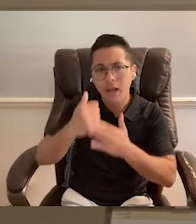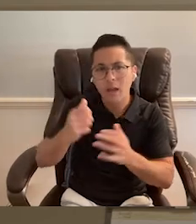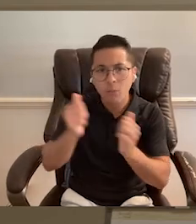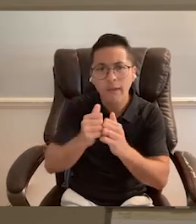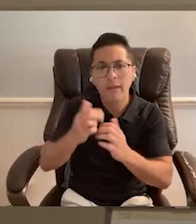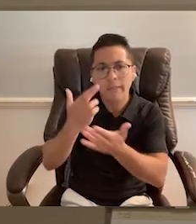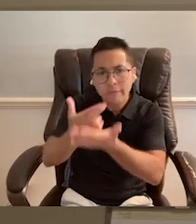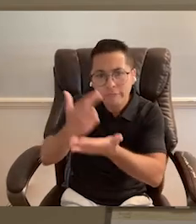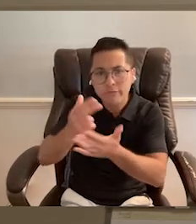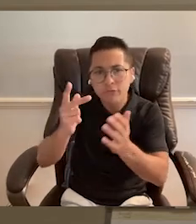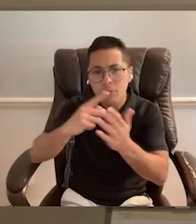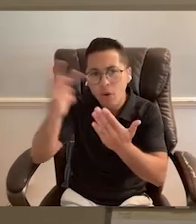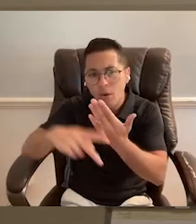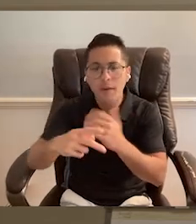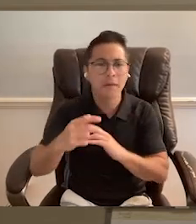them.